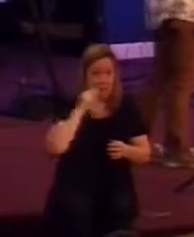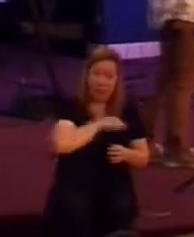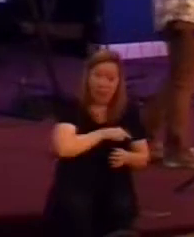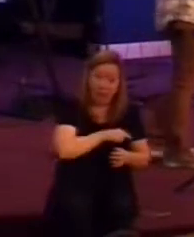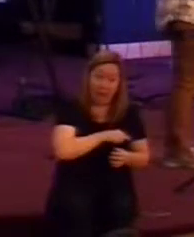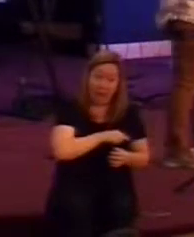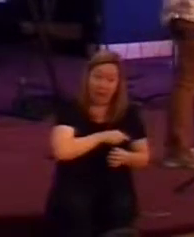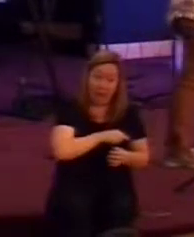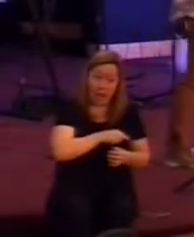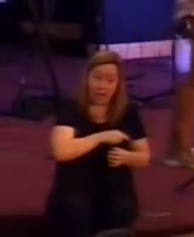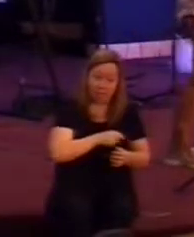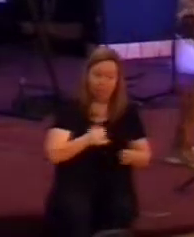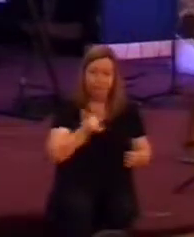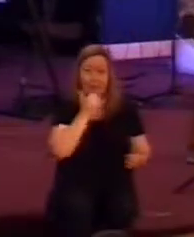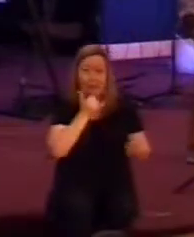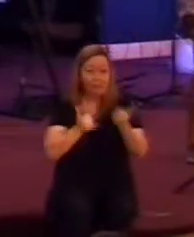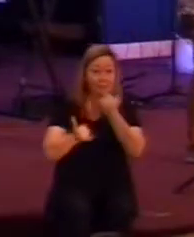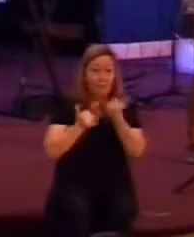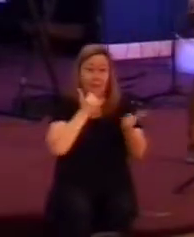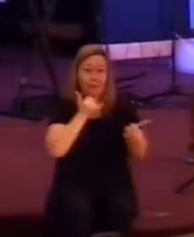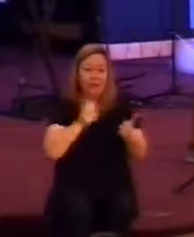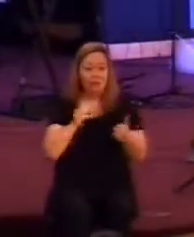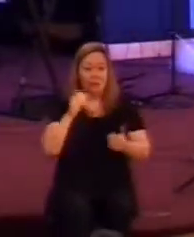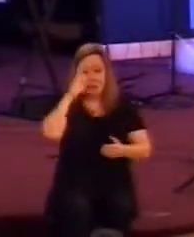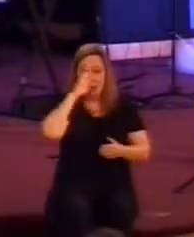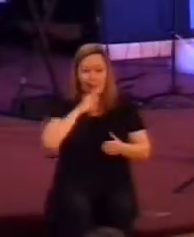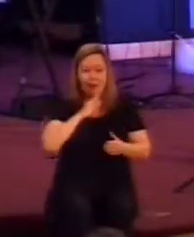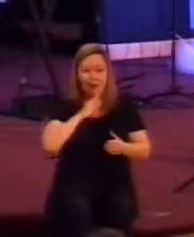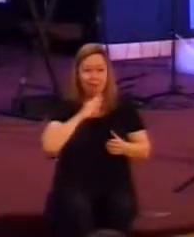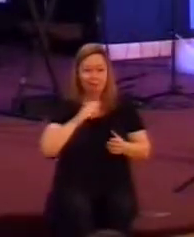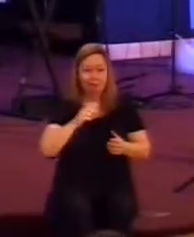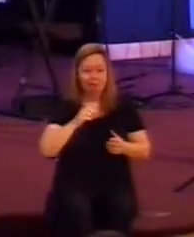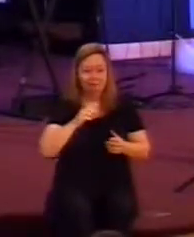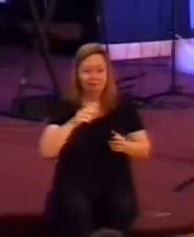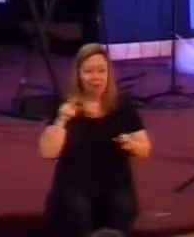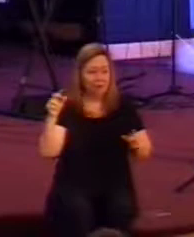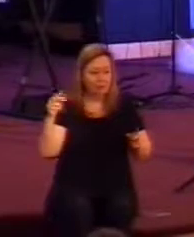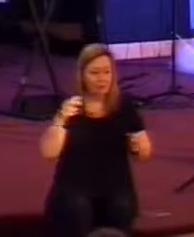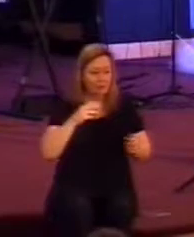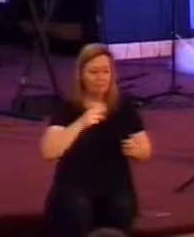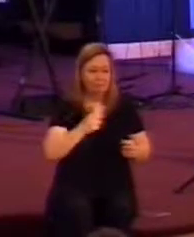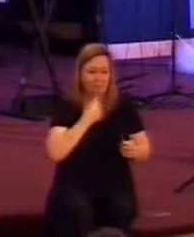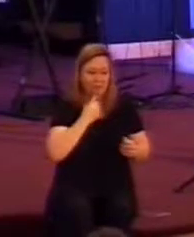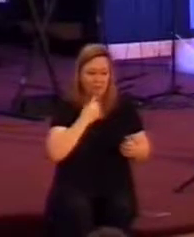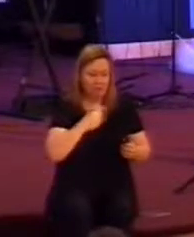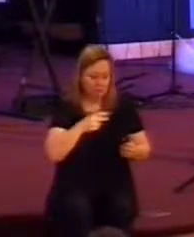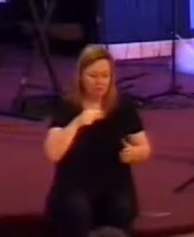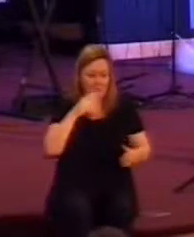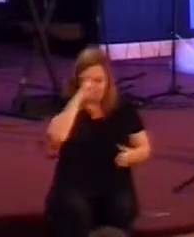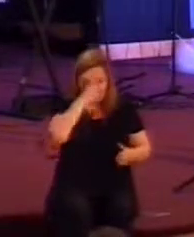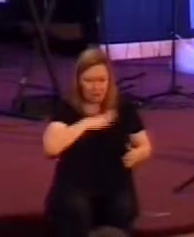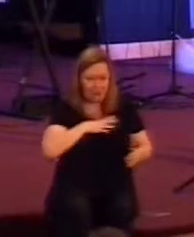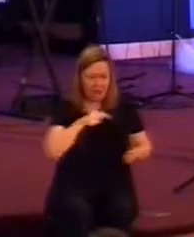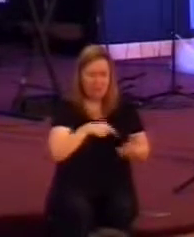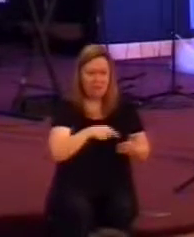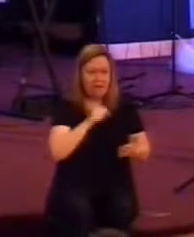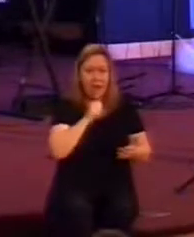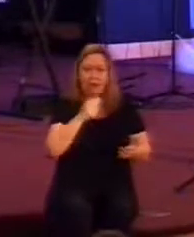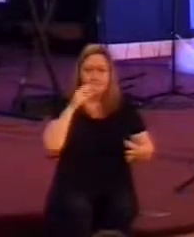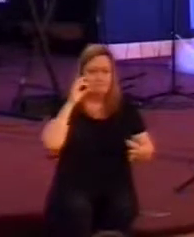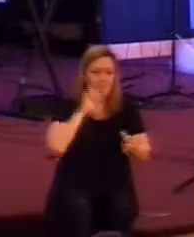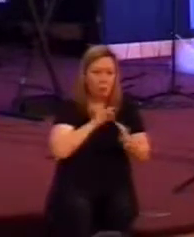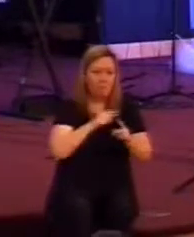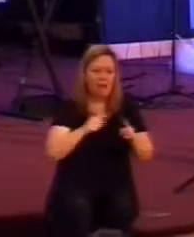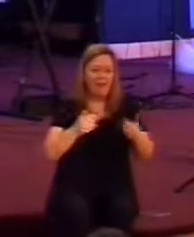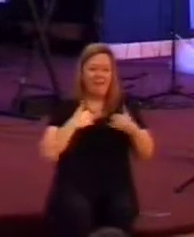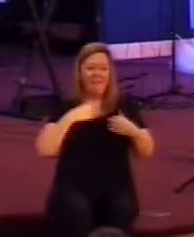He made a ton of mistakes. And so God pointing to this imperfect man who had incredible faith, that means that God can use